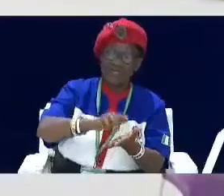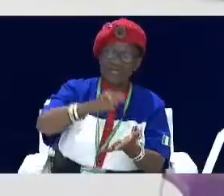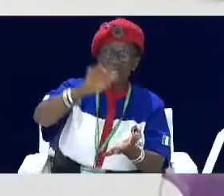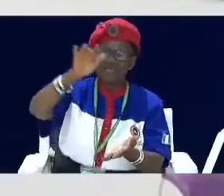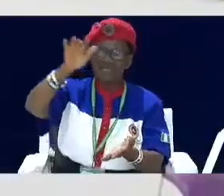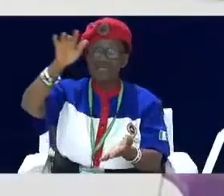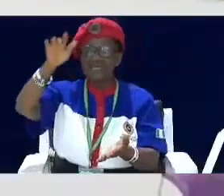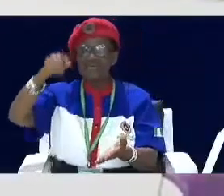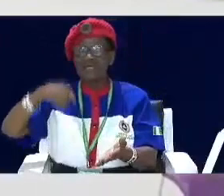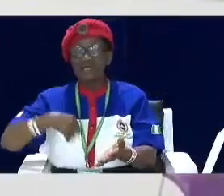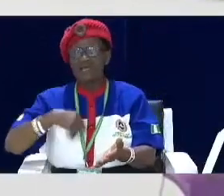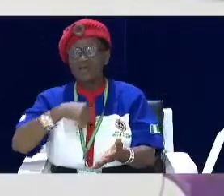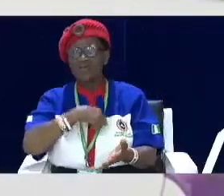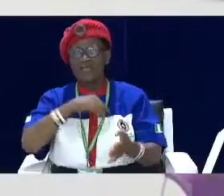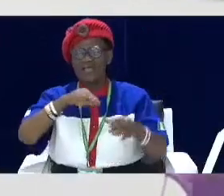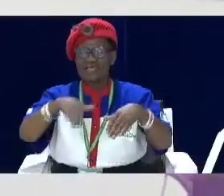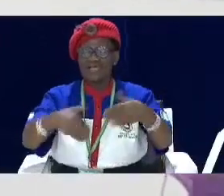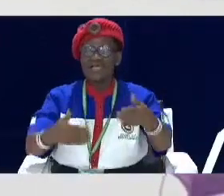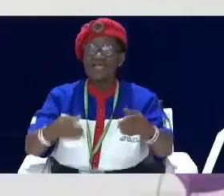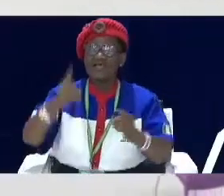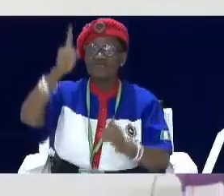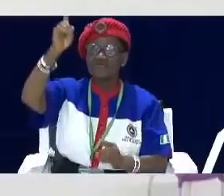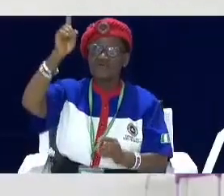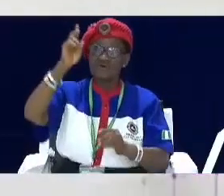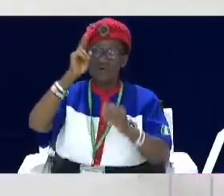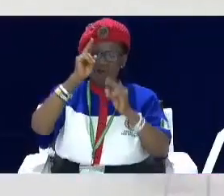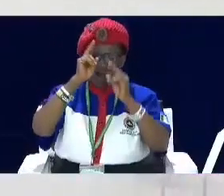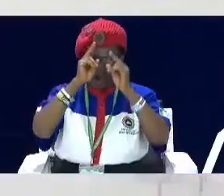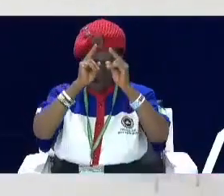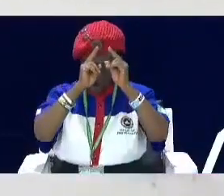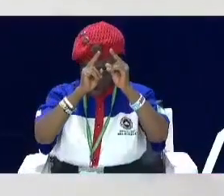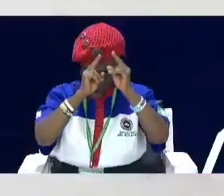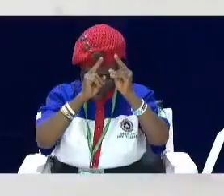Glory, we give you